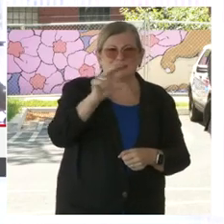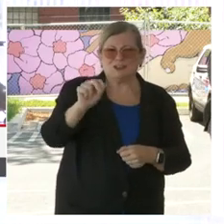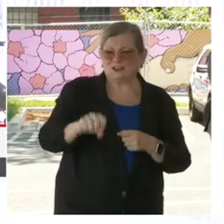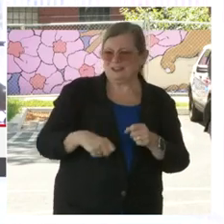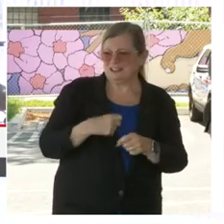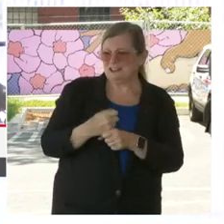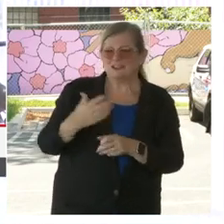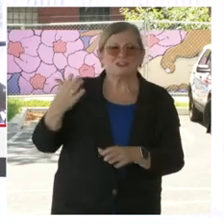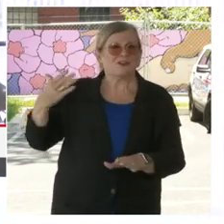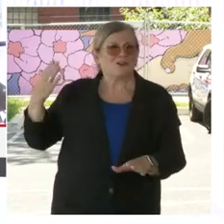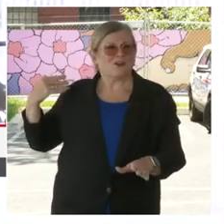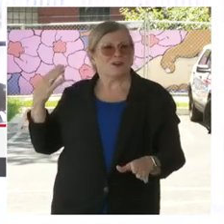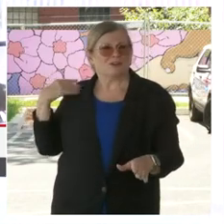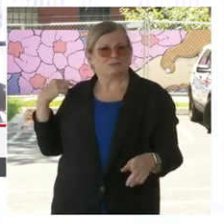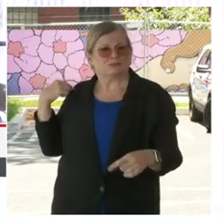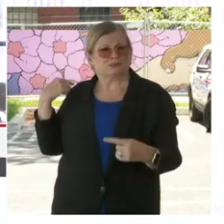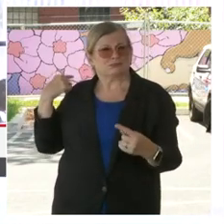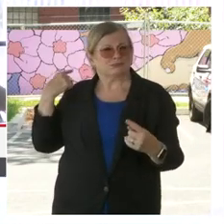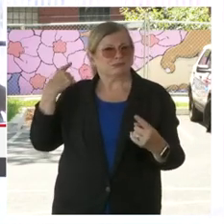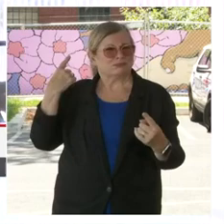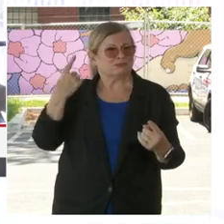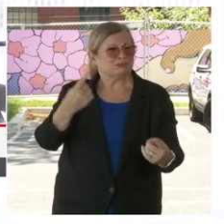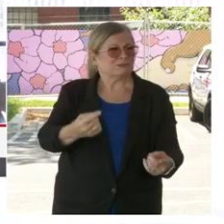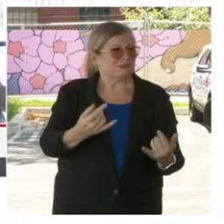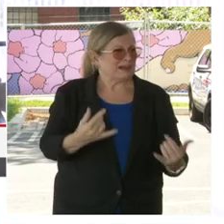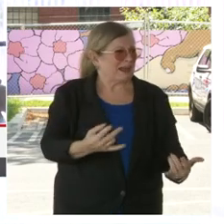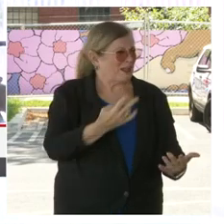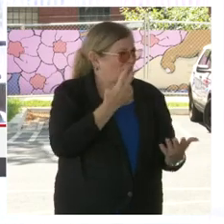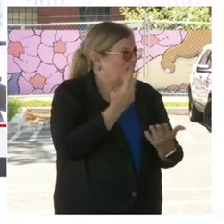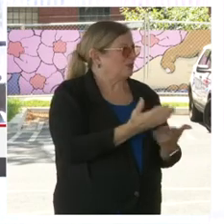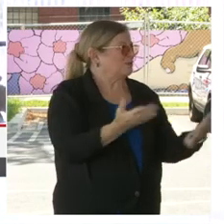here in the Great Ward 8, like the Mayor for Life, Marion Berry,